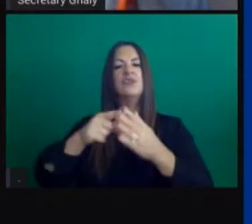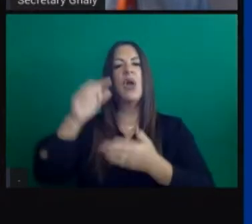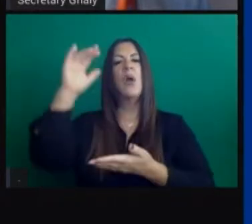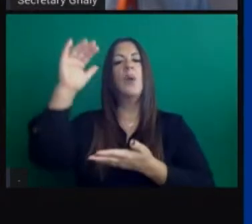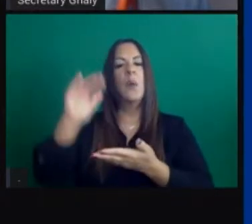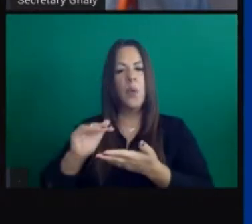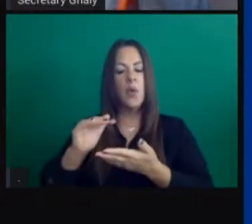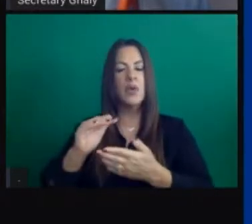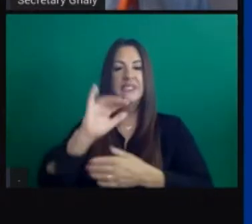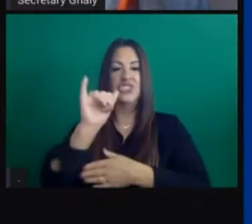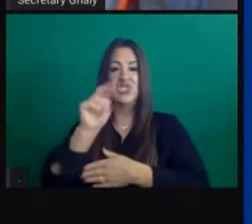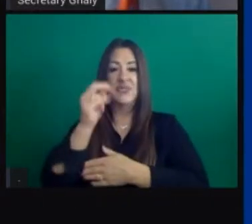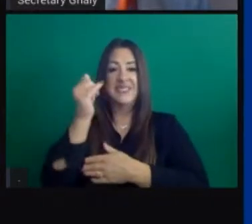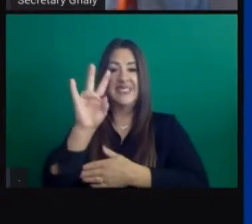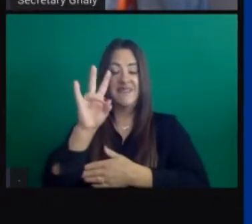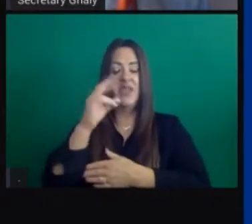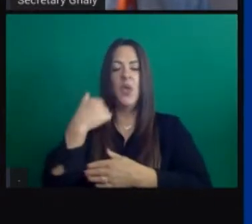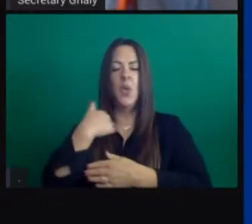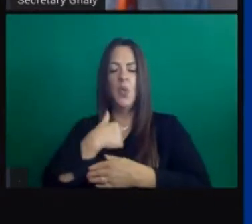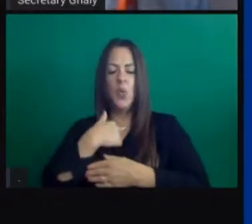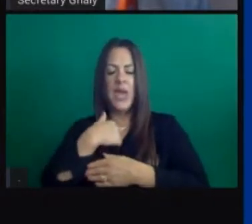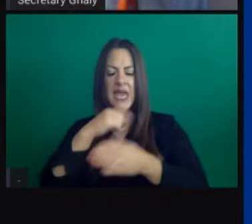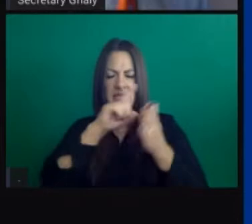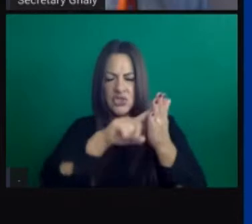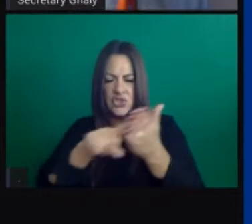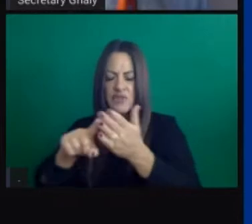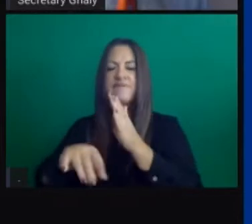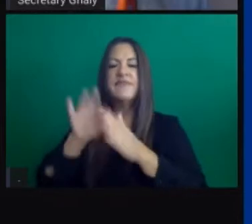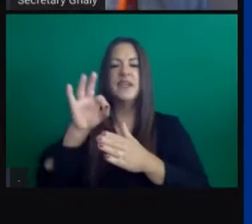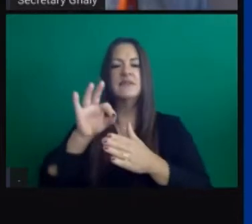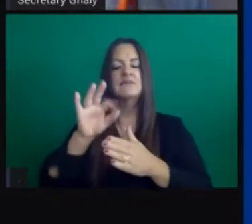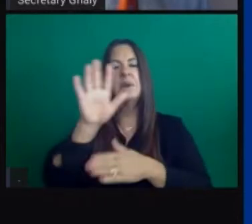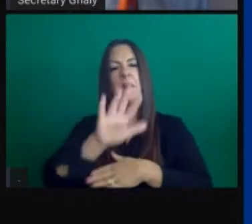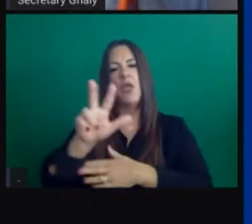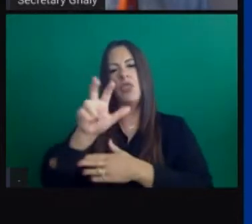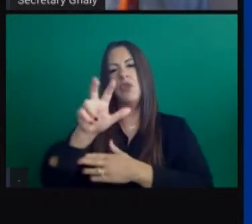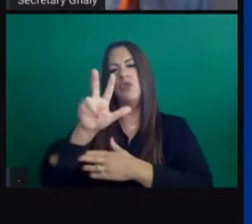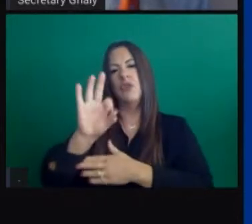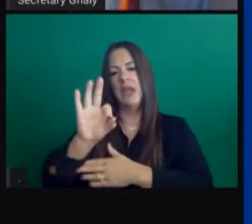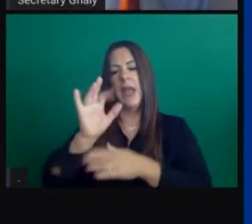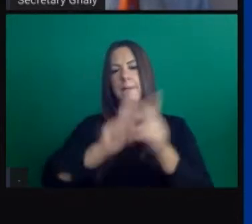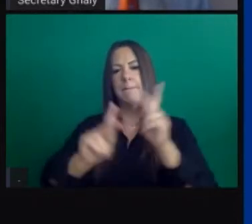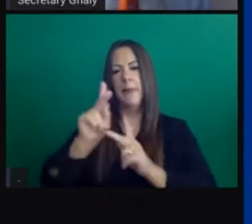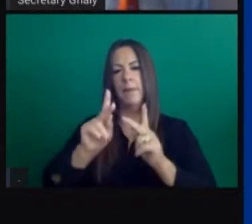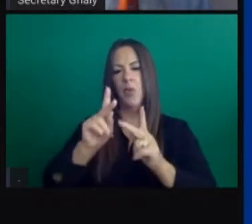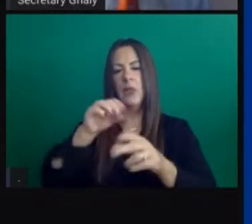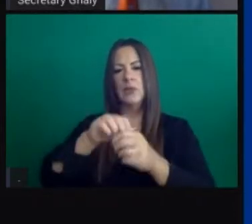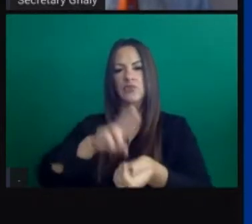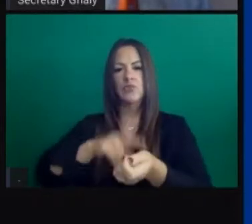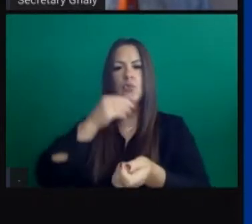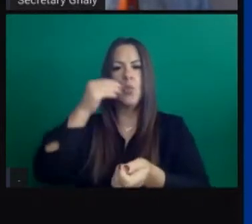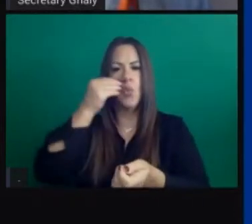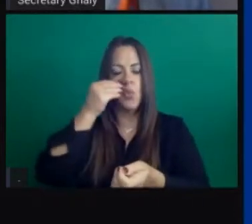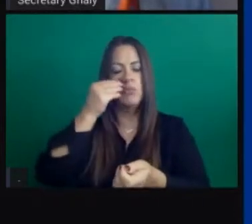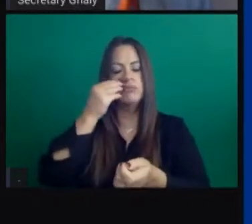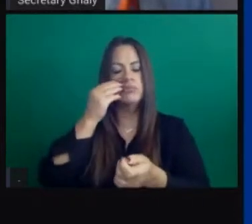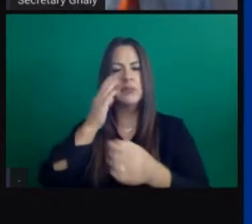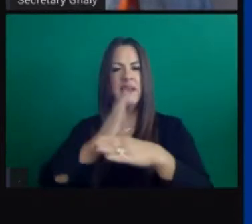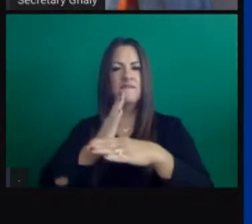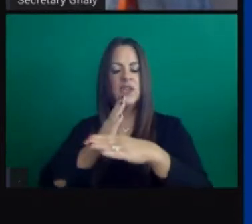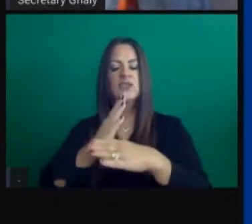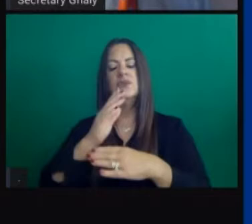to track this on a daily basis, making sure that our skilled nursing facilities have all that they need to track